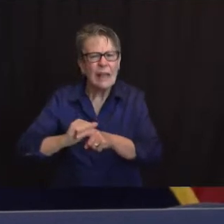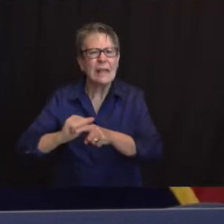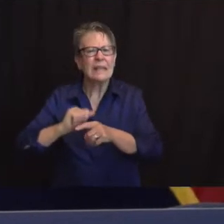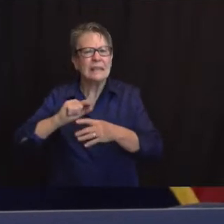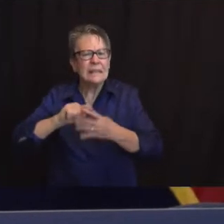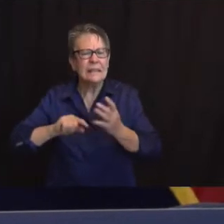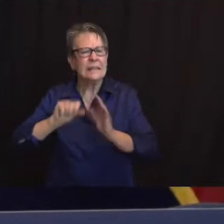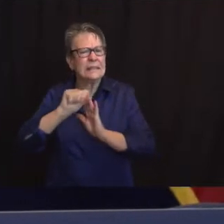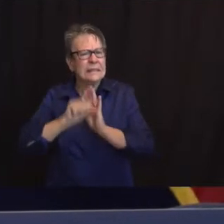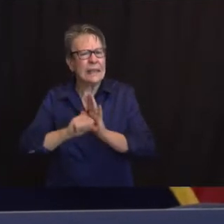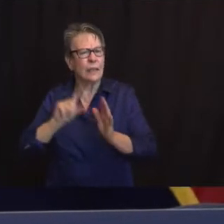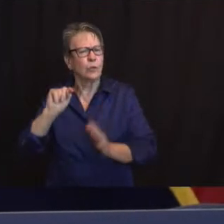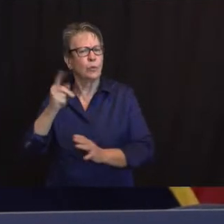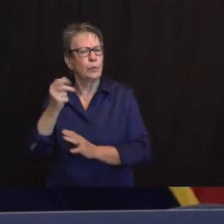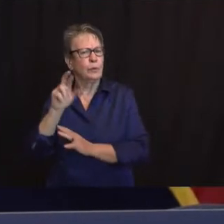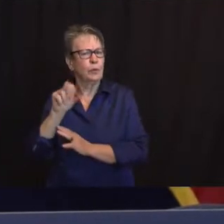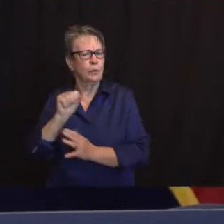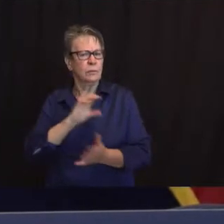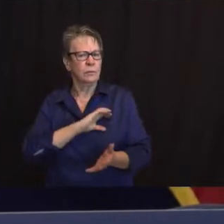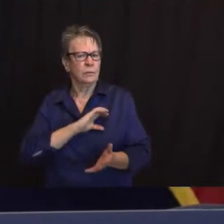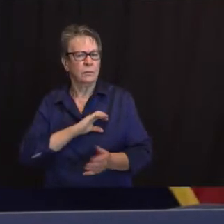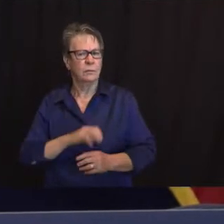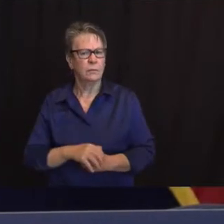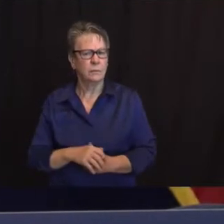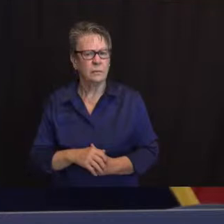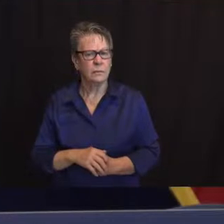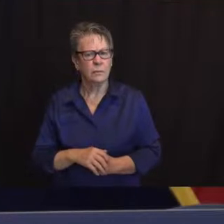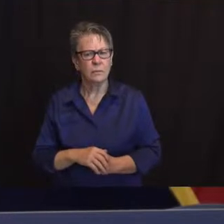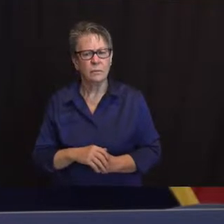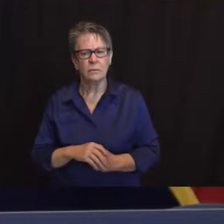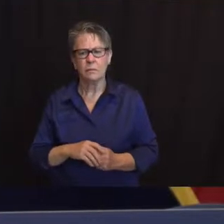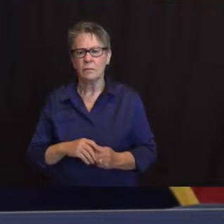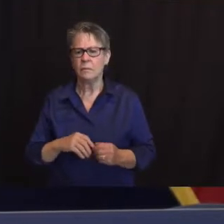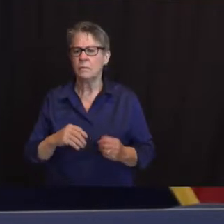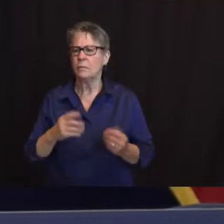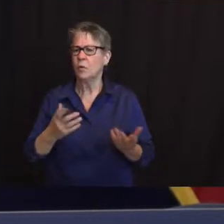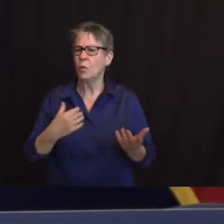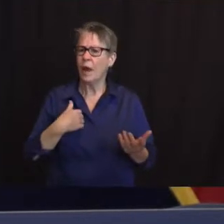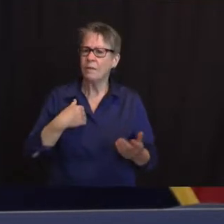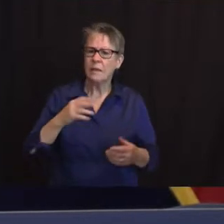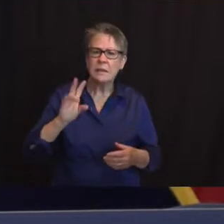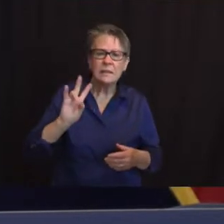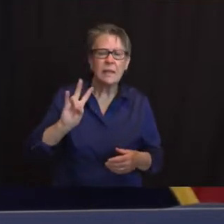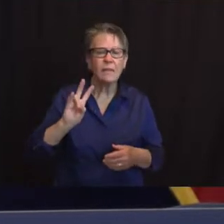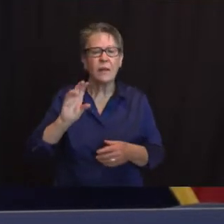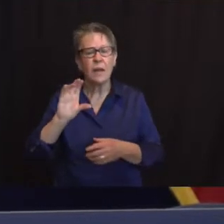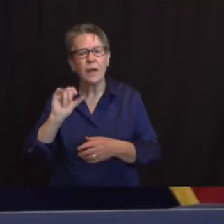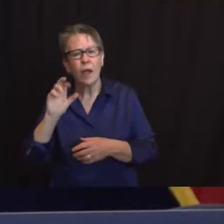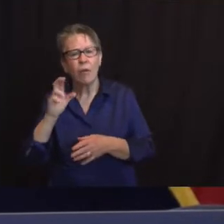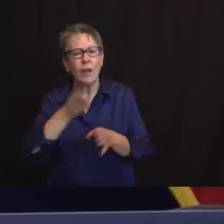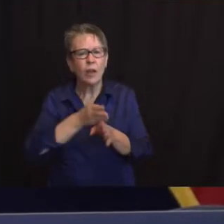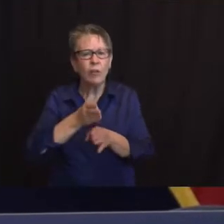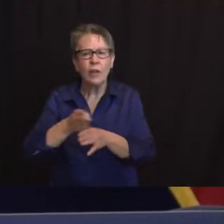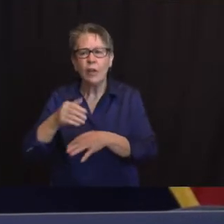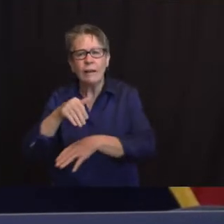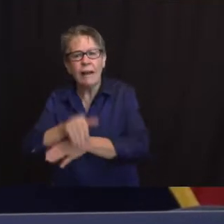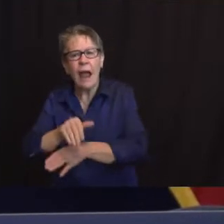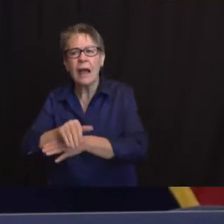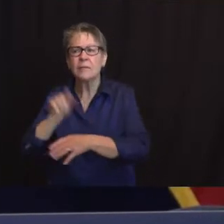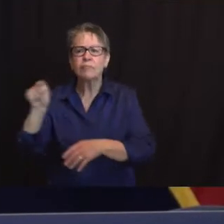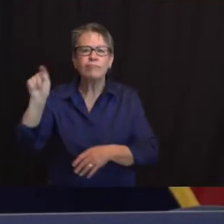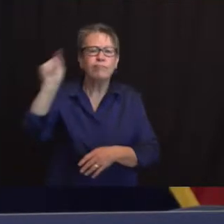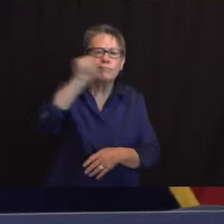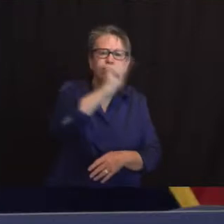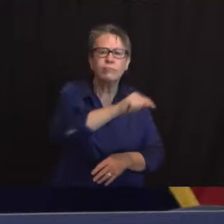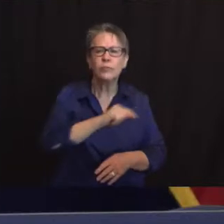talk about the initial application, the physical training, the medical exam, the written, the interview, what the